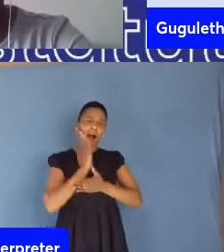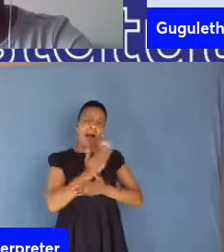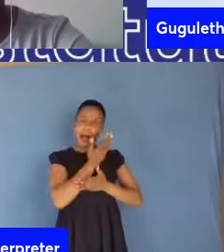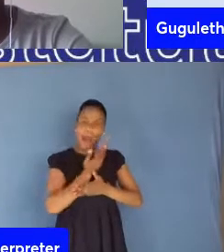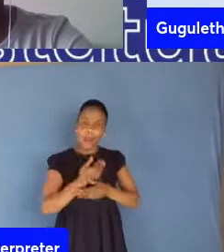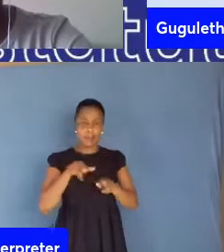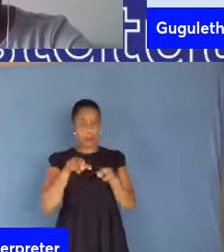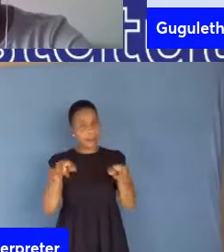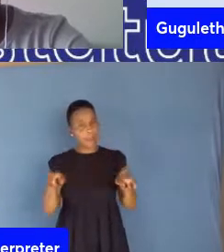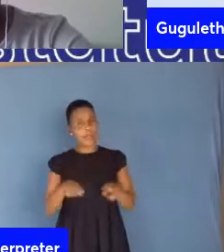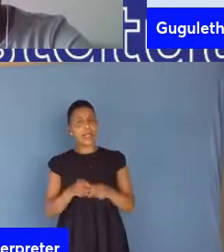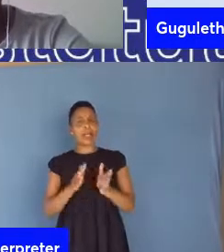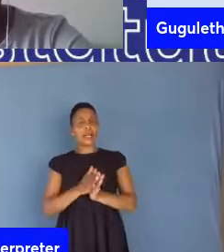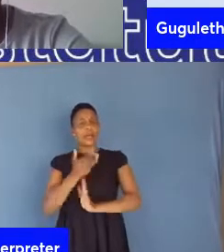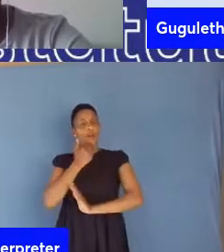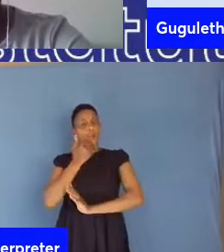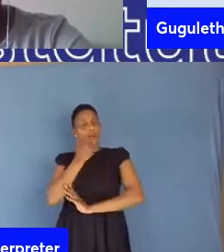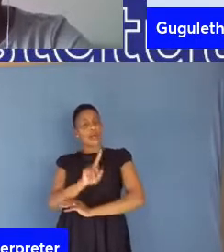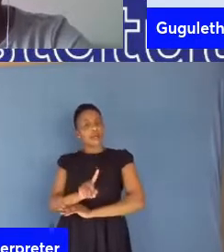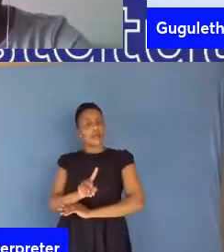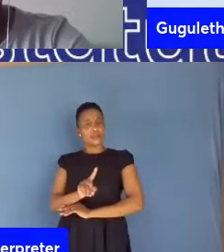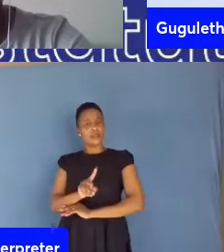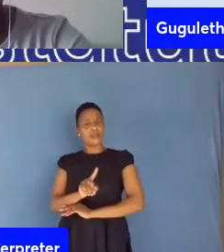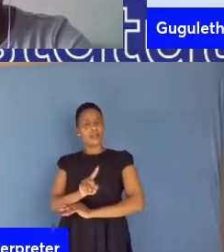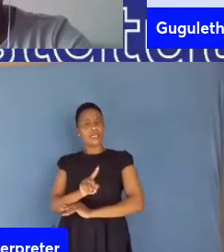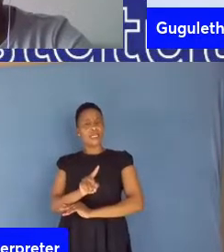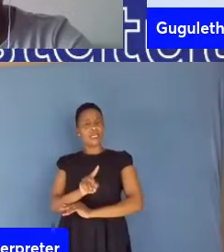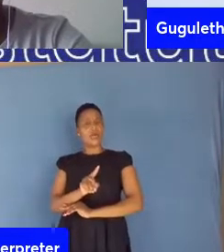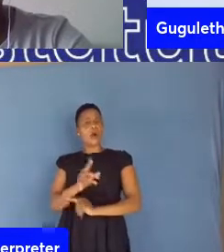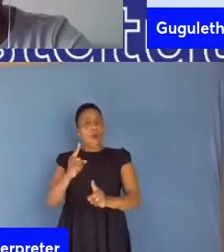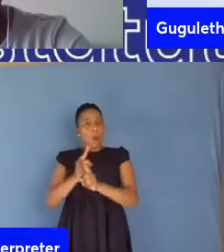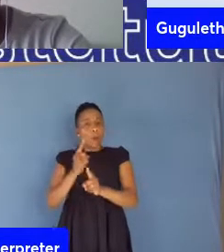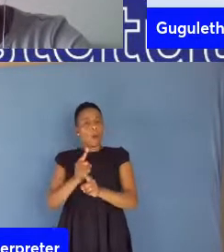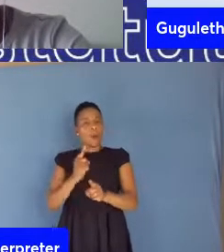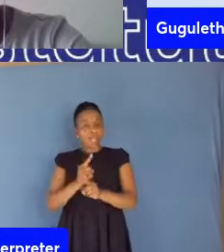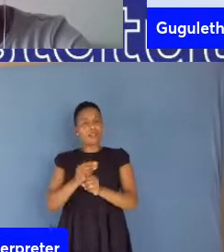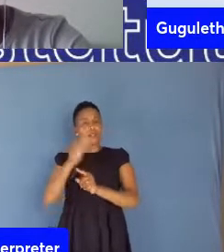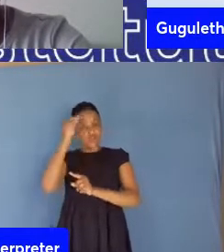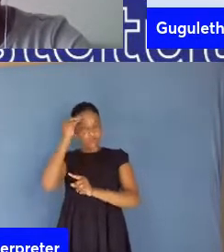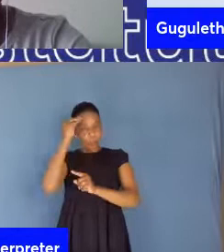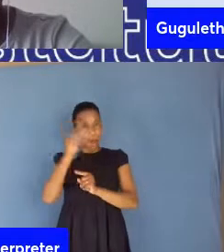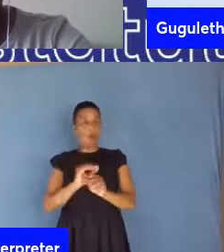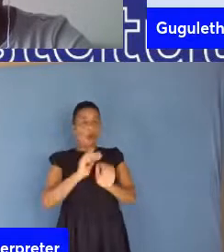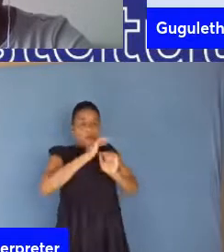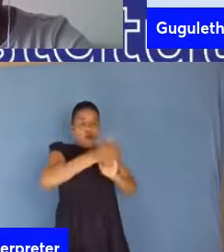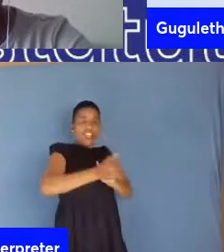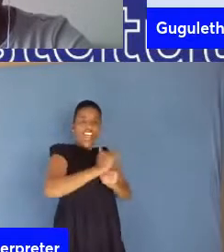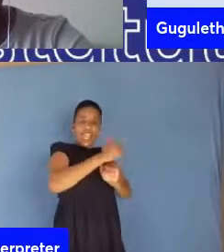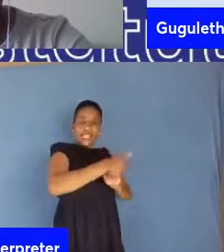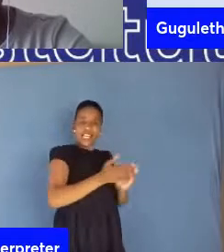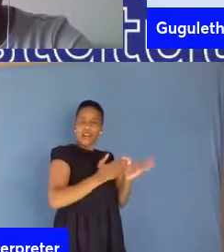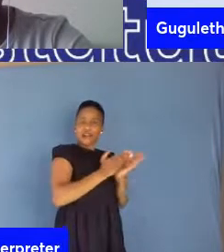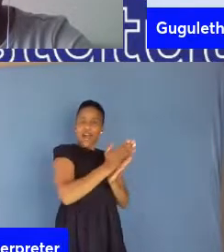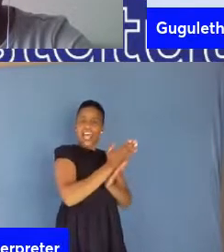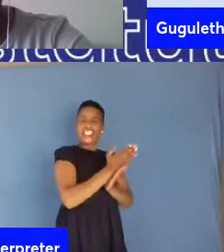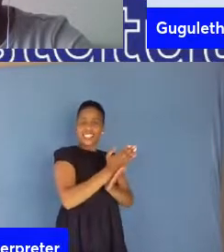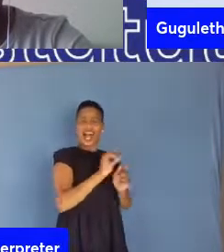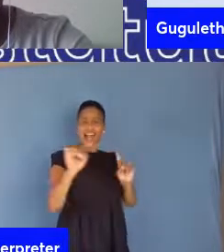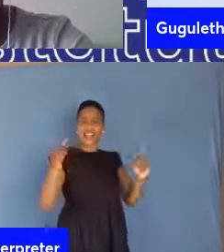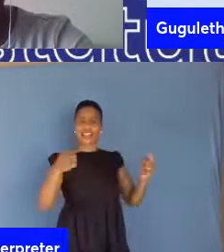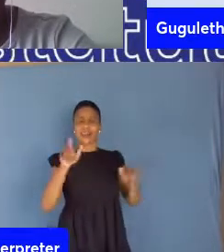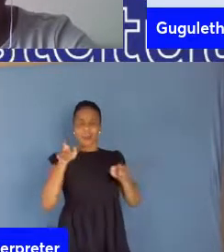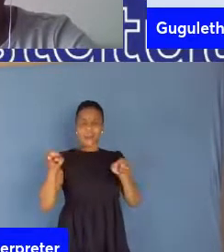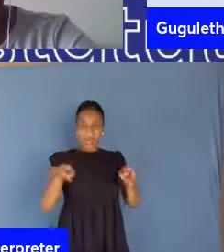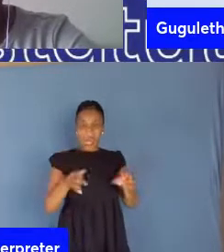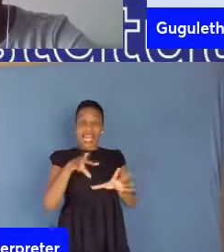who actually make it their business to protect the rights of other people, including